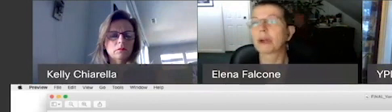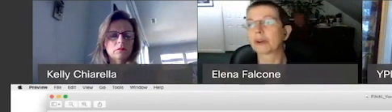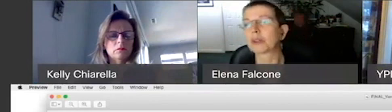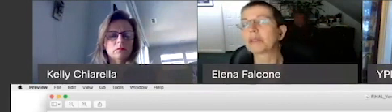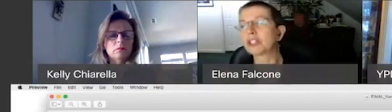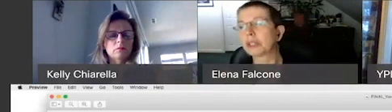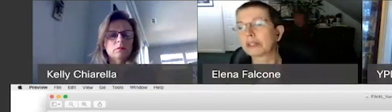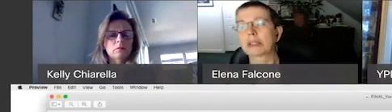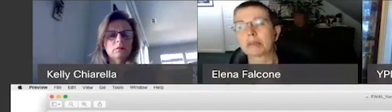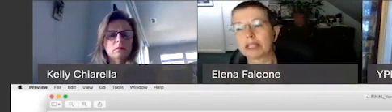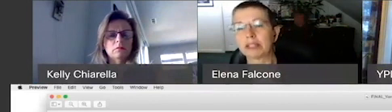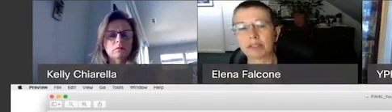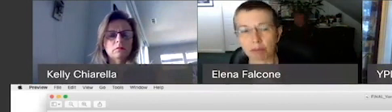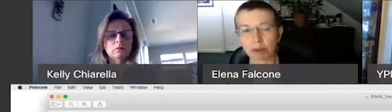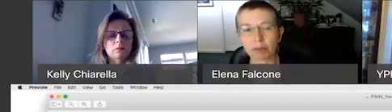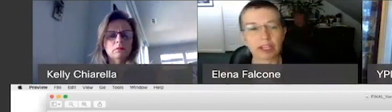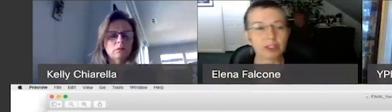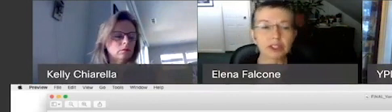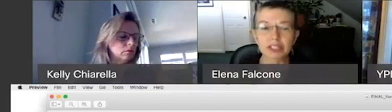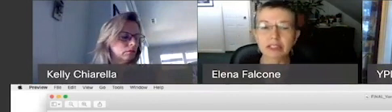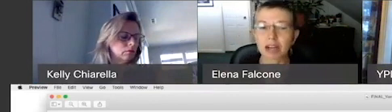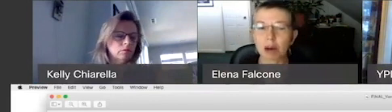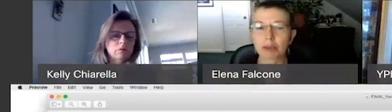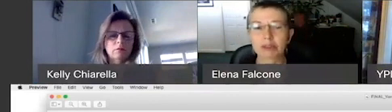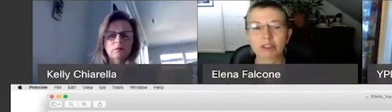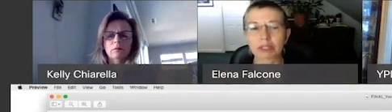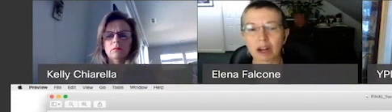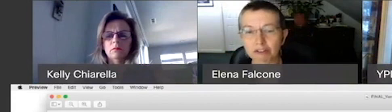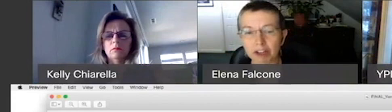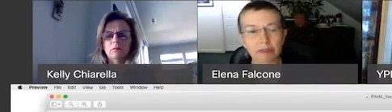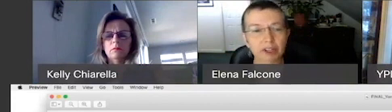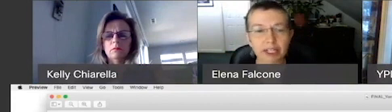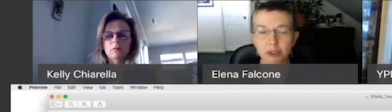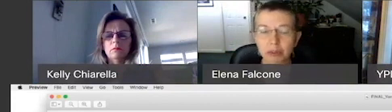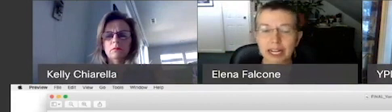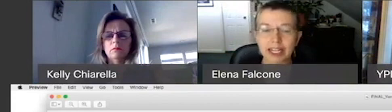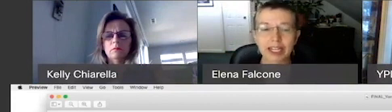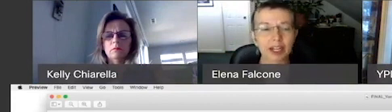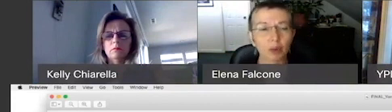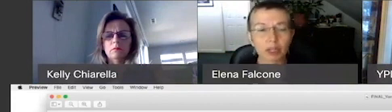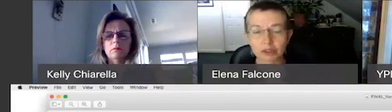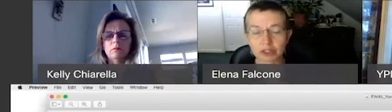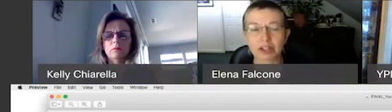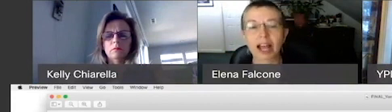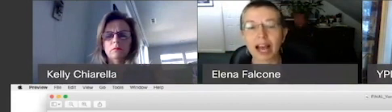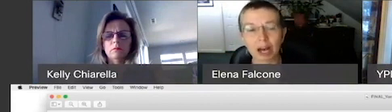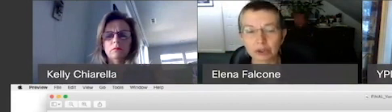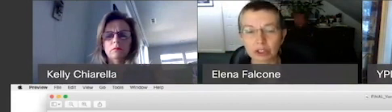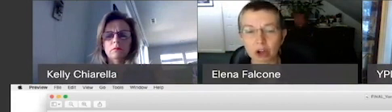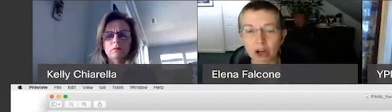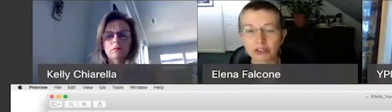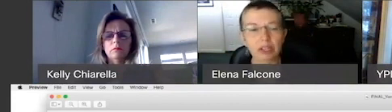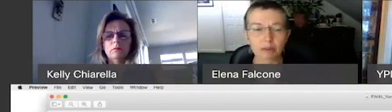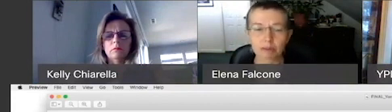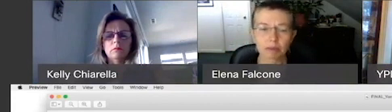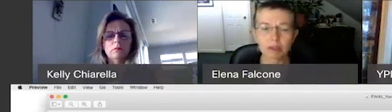the webinars that we've been doing since the beginning of April. And you can see the topics that we've been covering on financial planning, getting wills done,